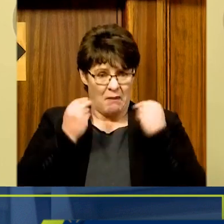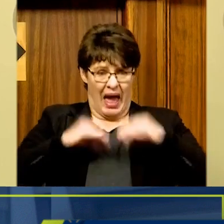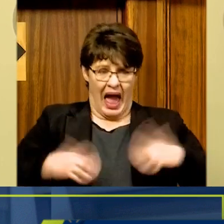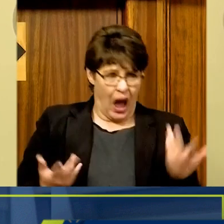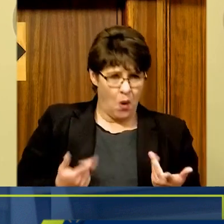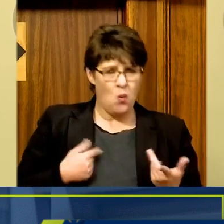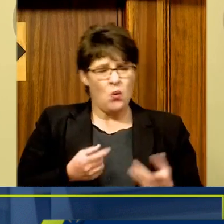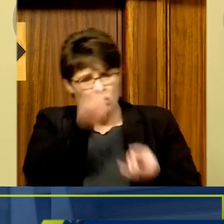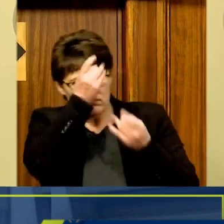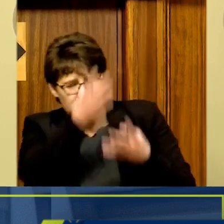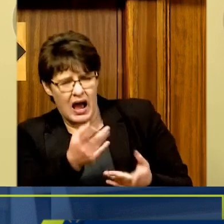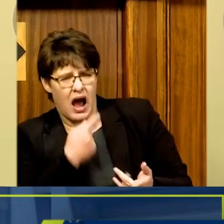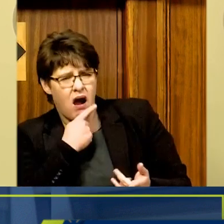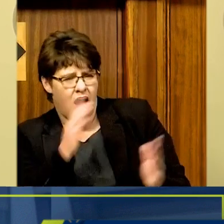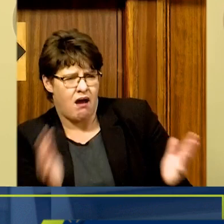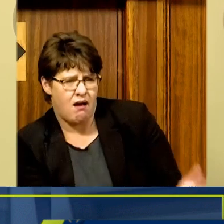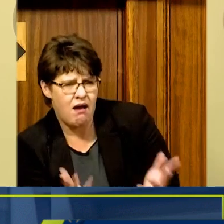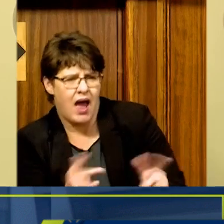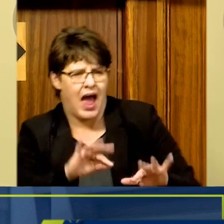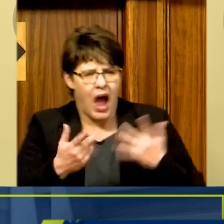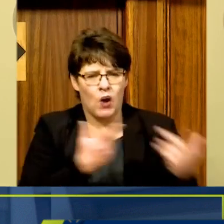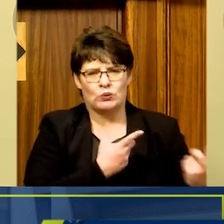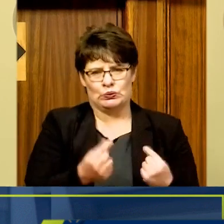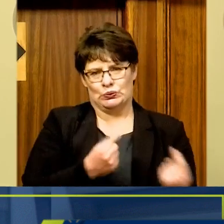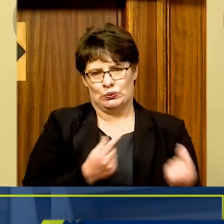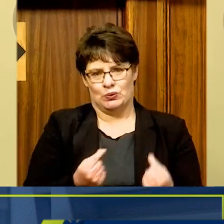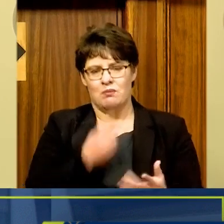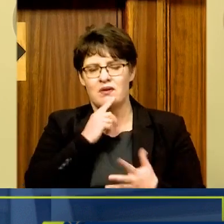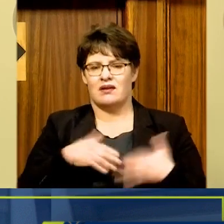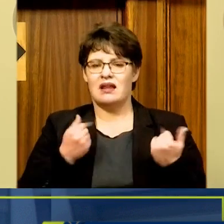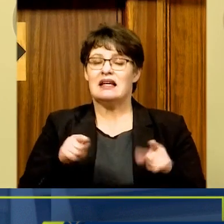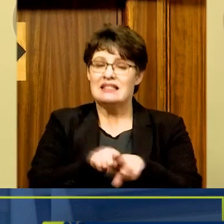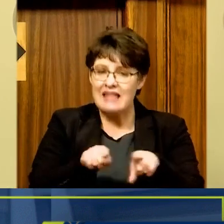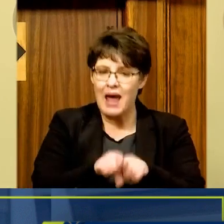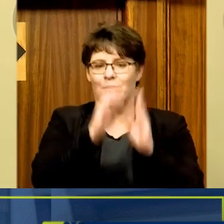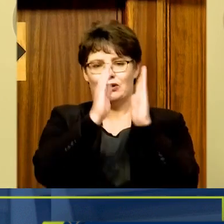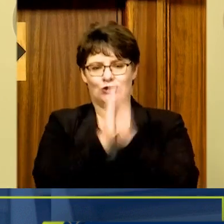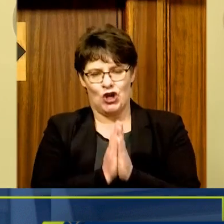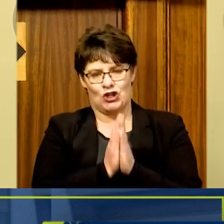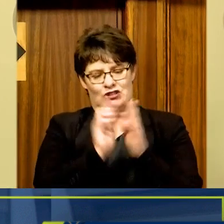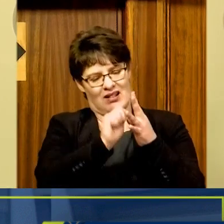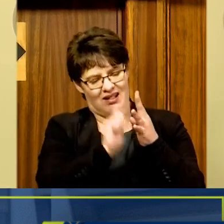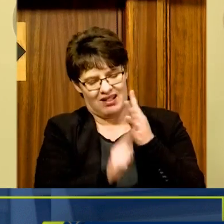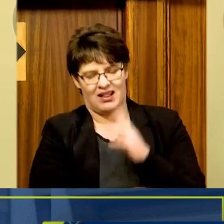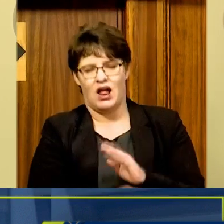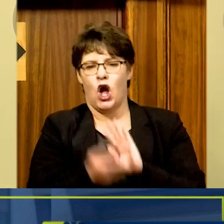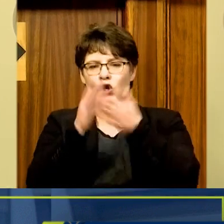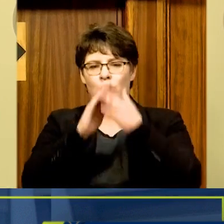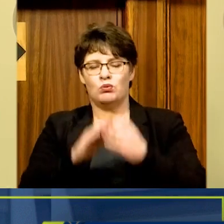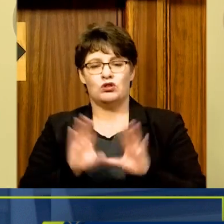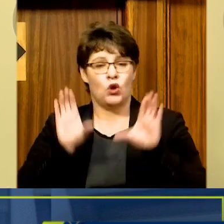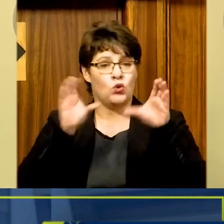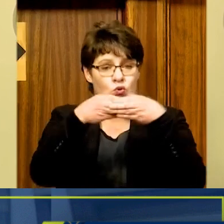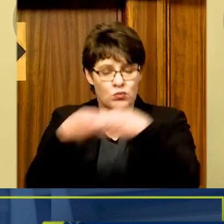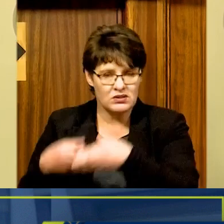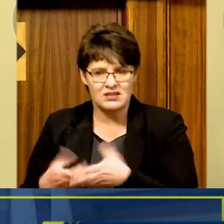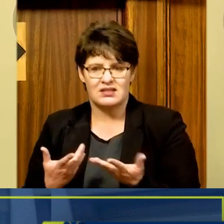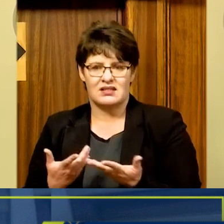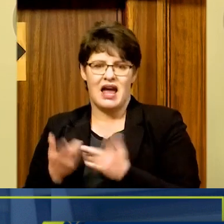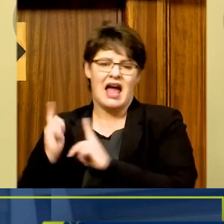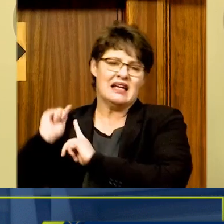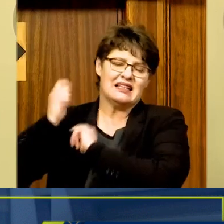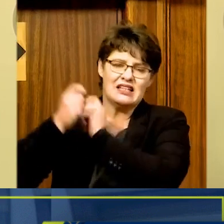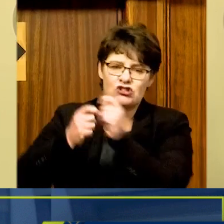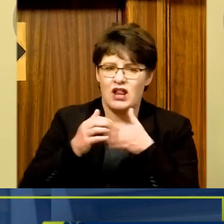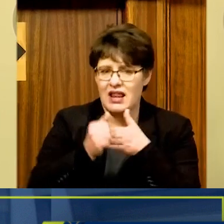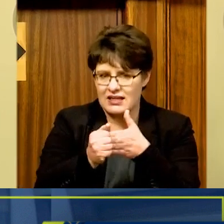give encouragement, and by the work of religious bodies, community groups, and traditional leaders to